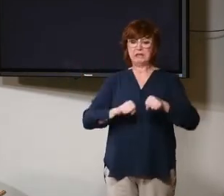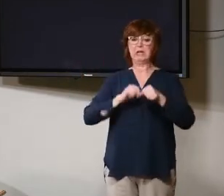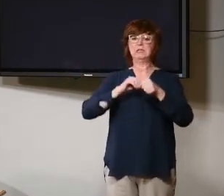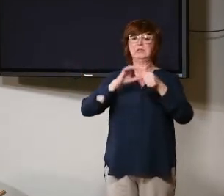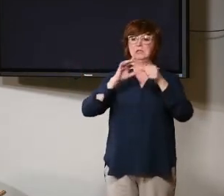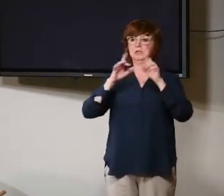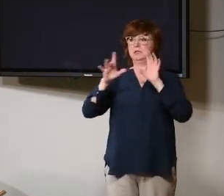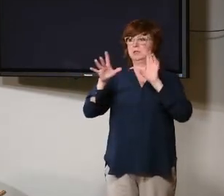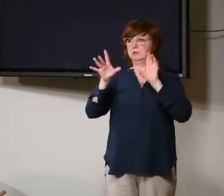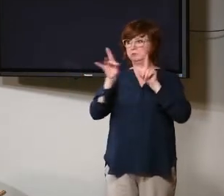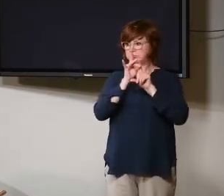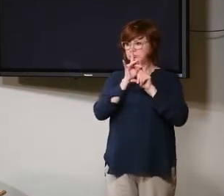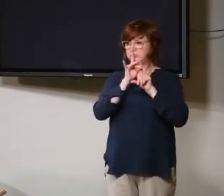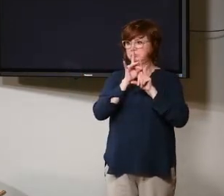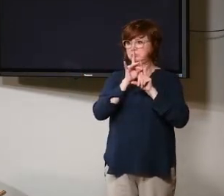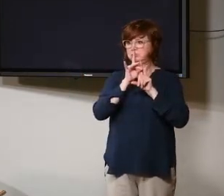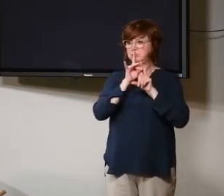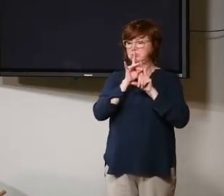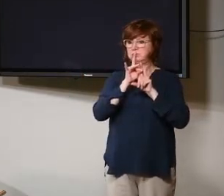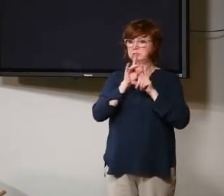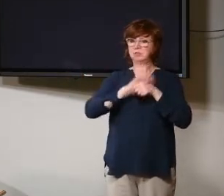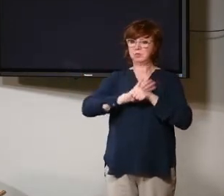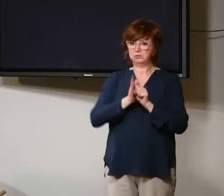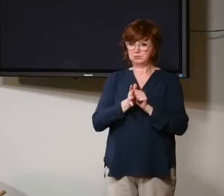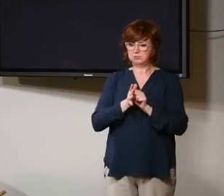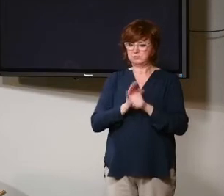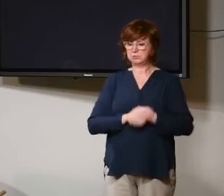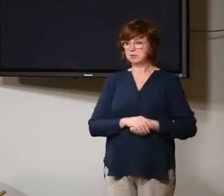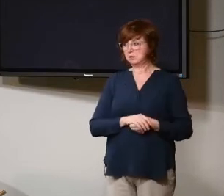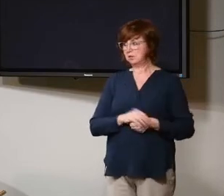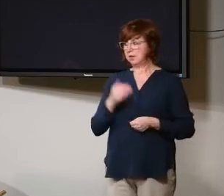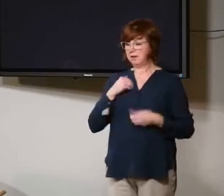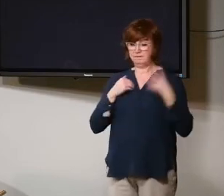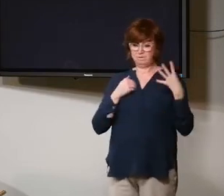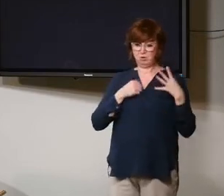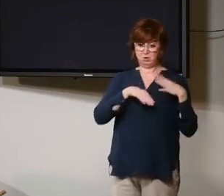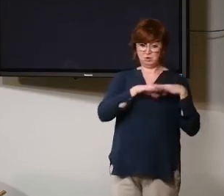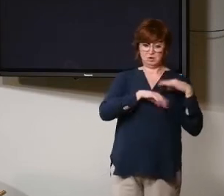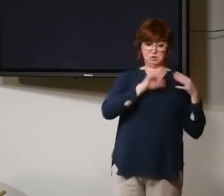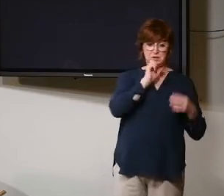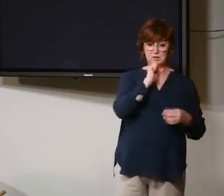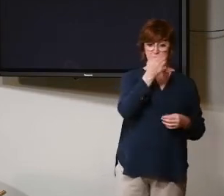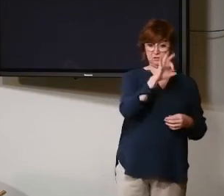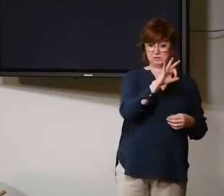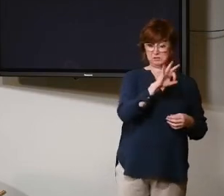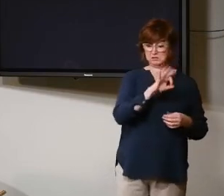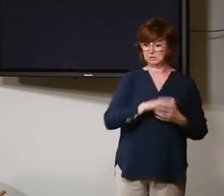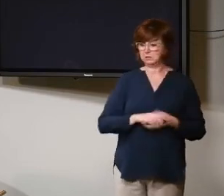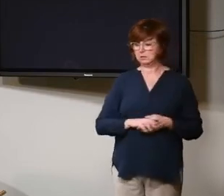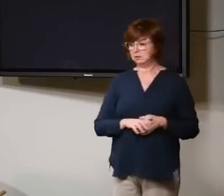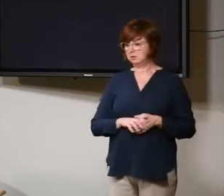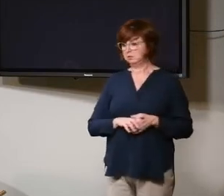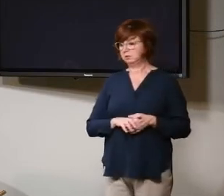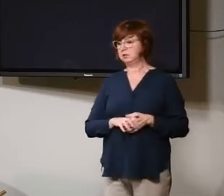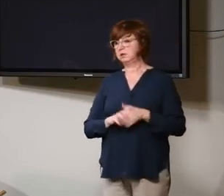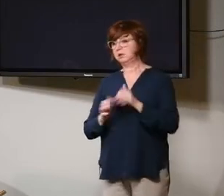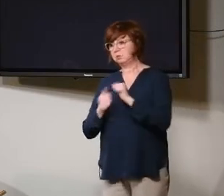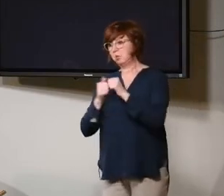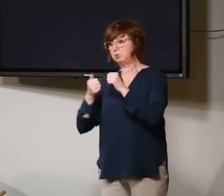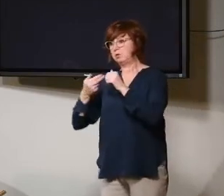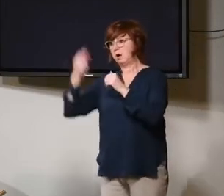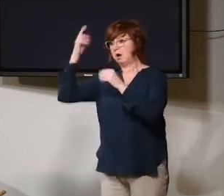people under the age of 19 now, but for the most part, the more serious manifestation is in people who are older